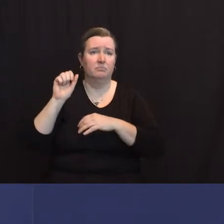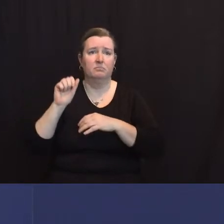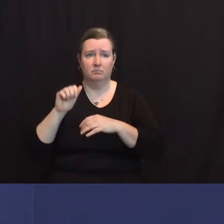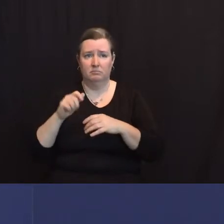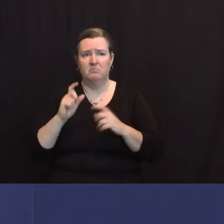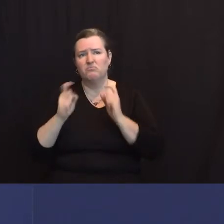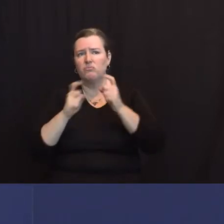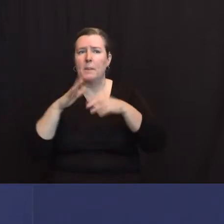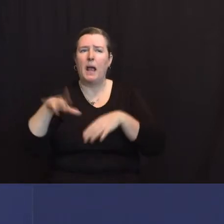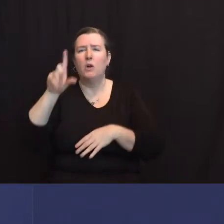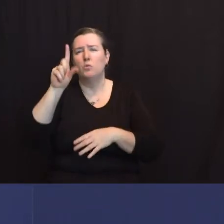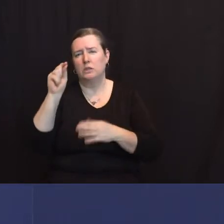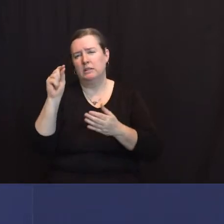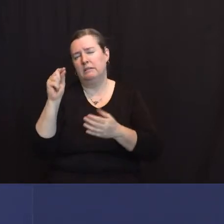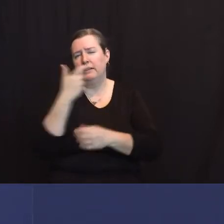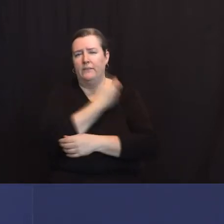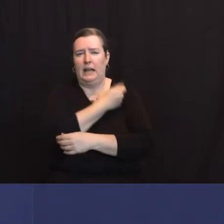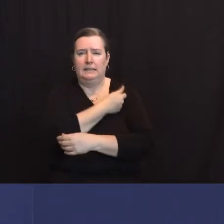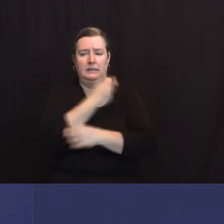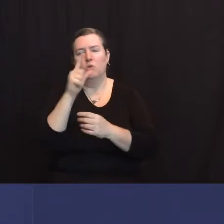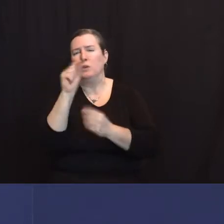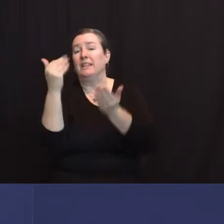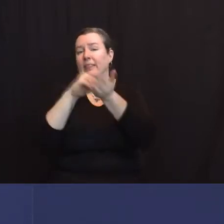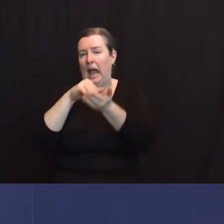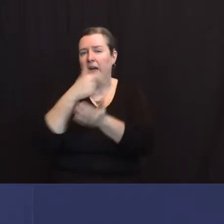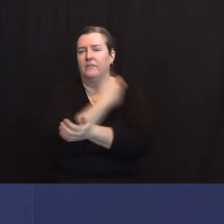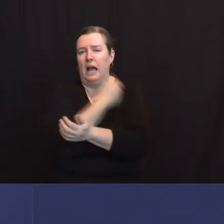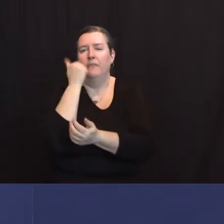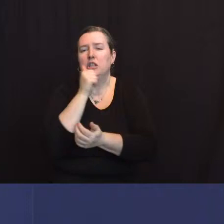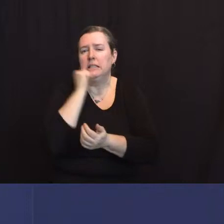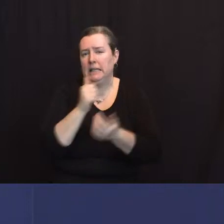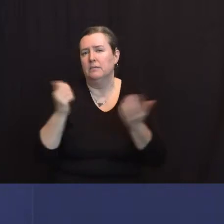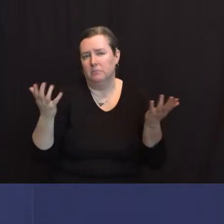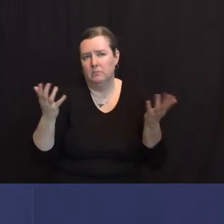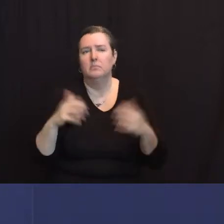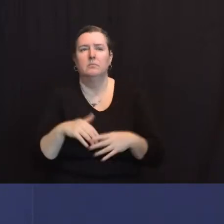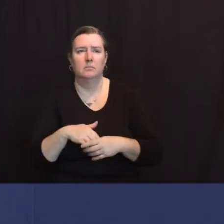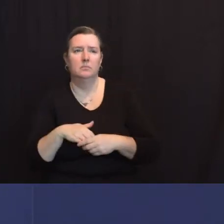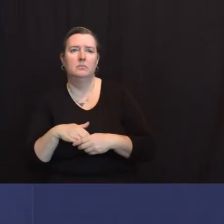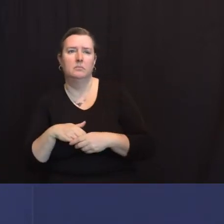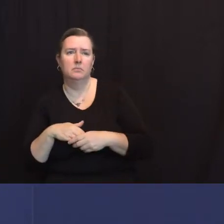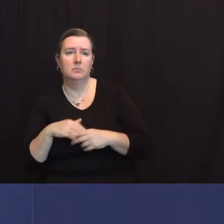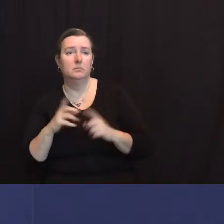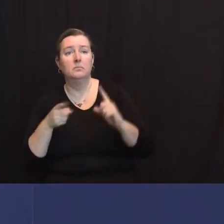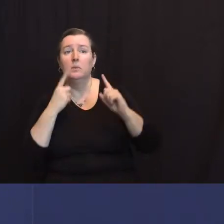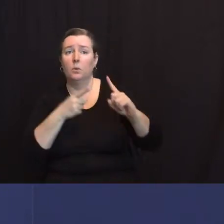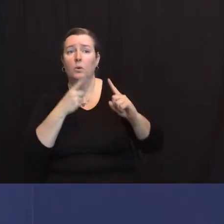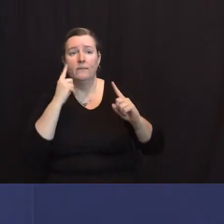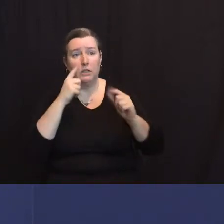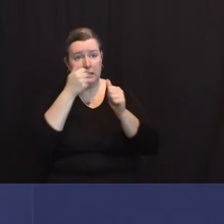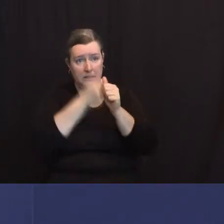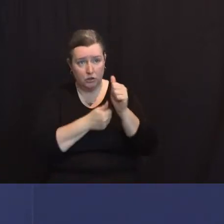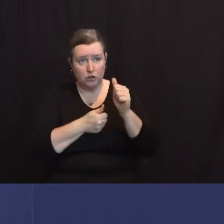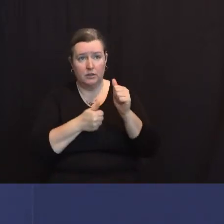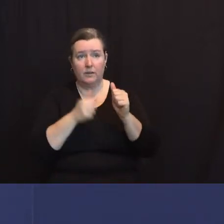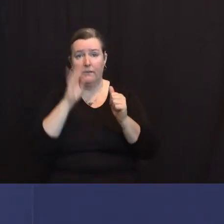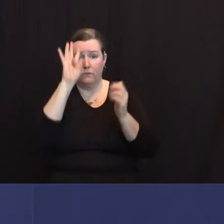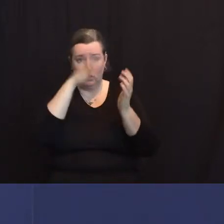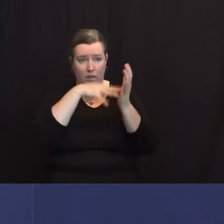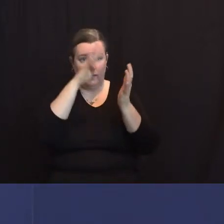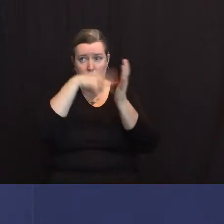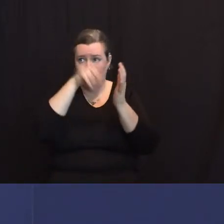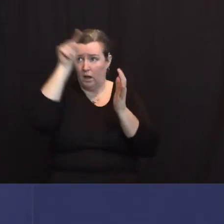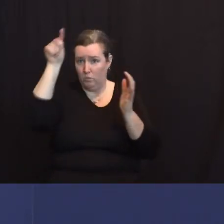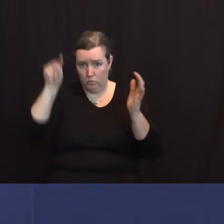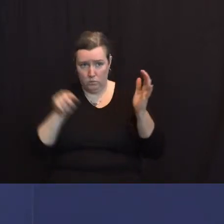working toward a goal of 4,000 doses a day at each of the 6 sites. As of yesterday, the megasites